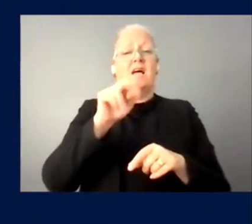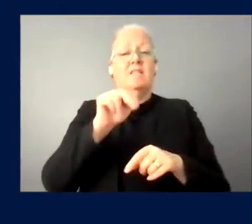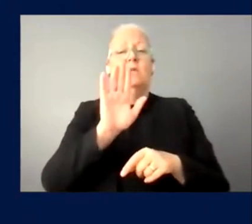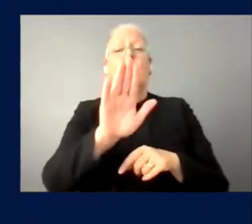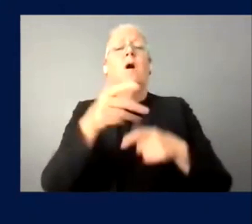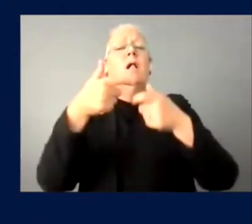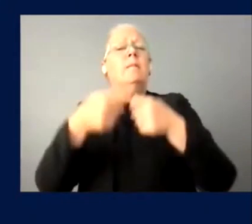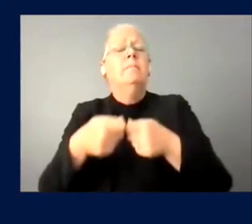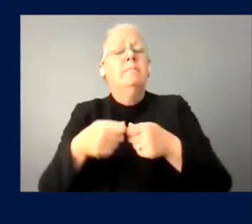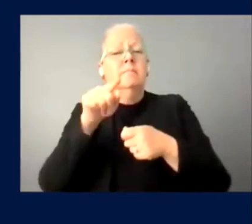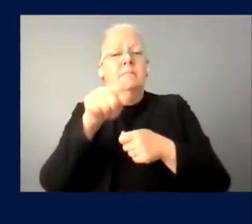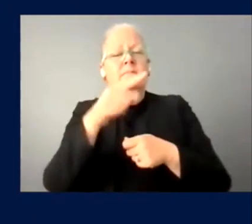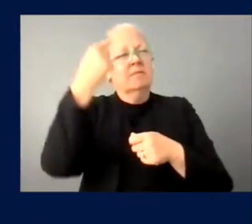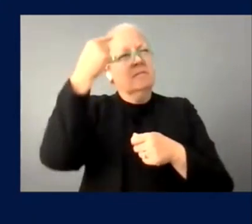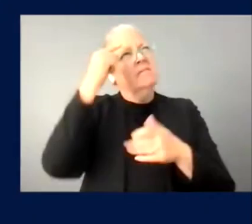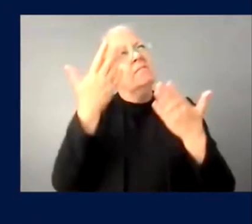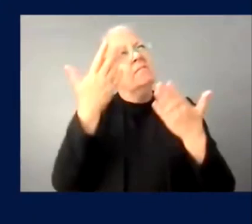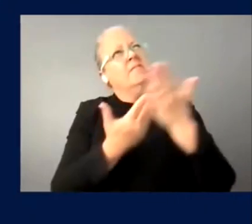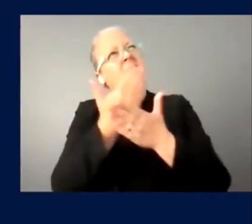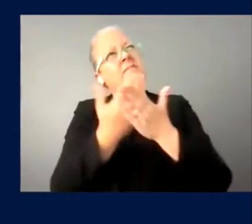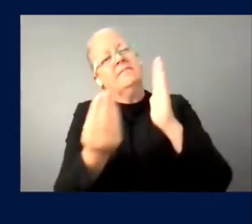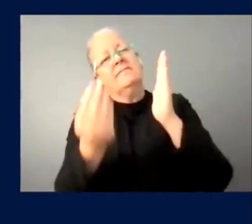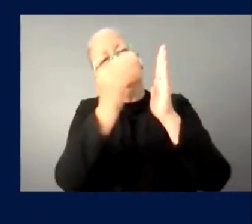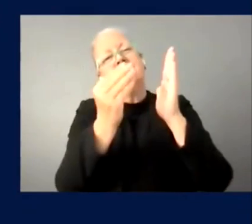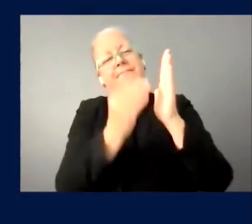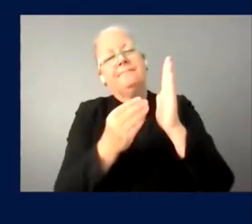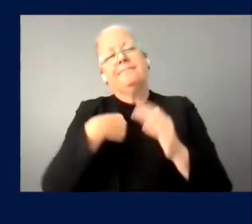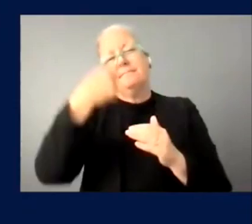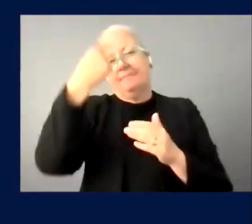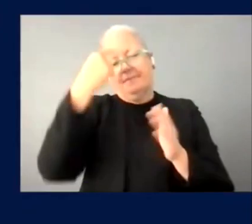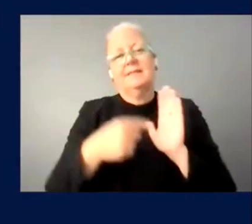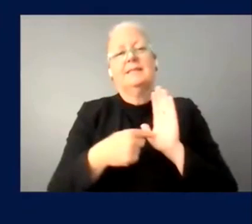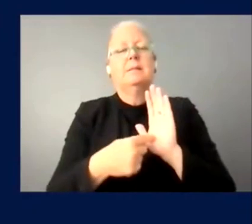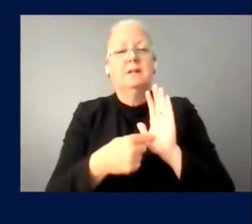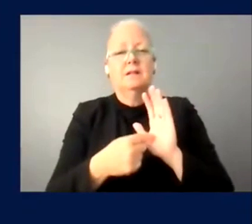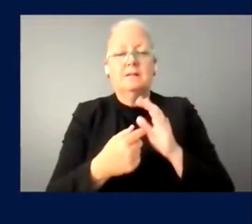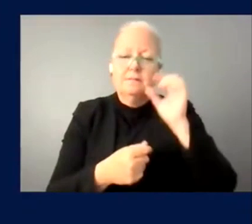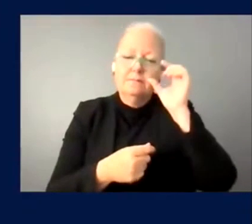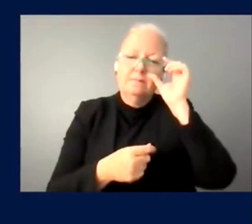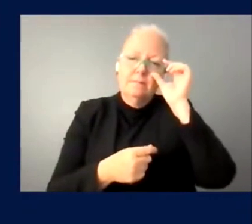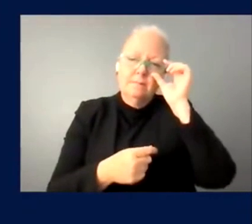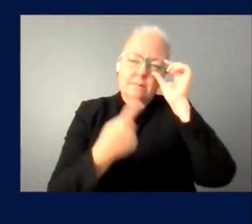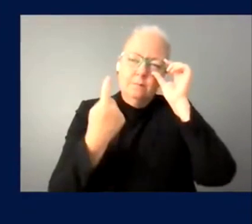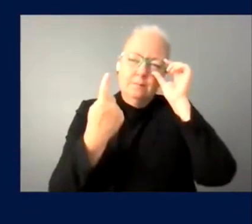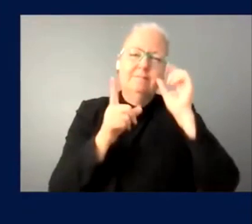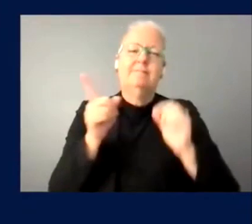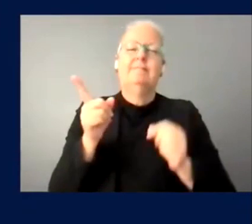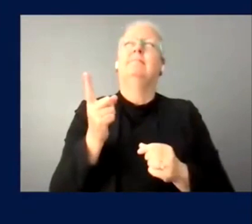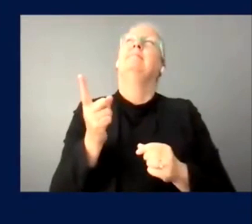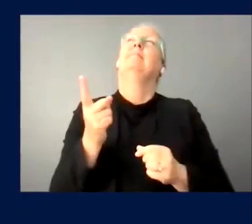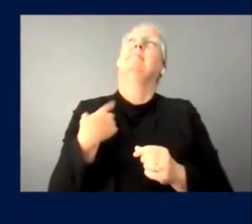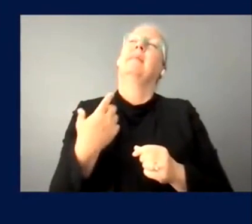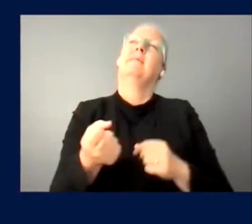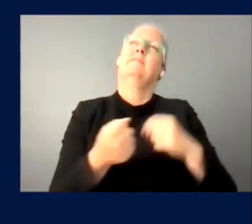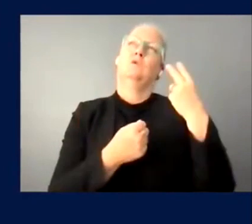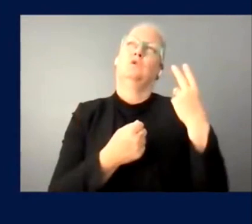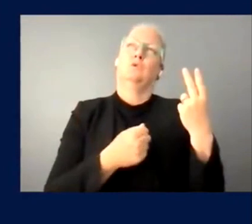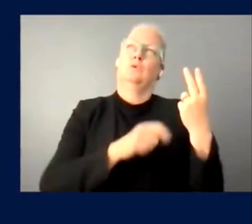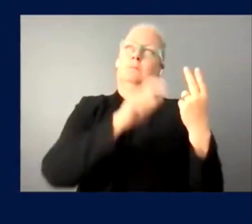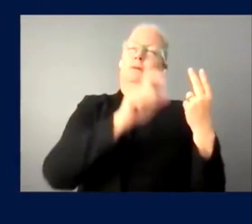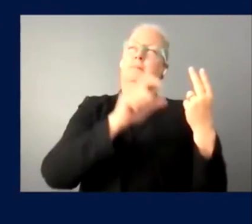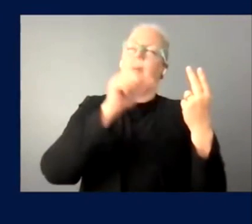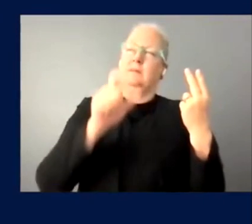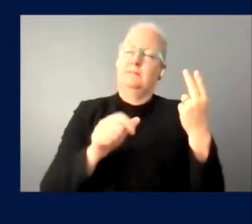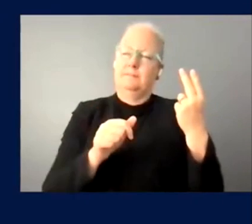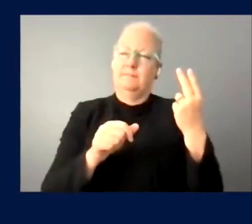introducing. So for example, in the image on the right, we've got two people from Bradford City Football Club in